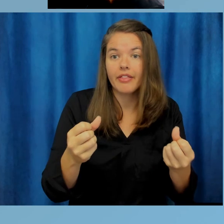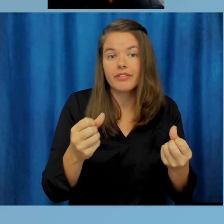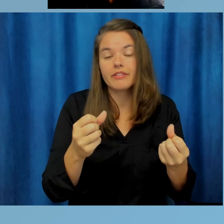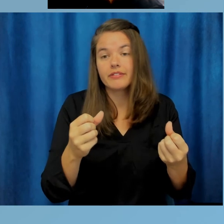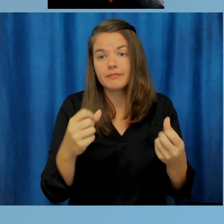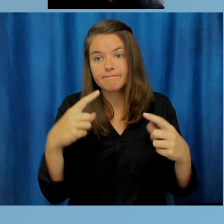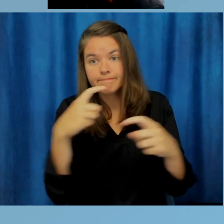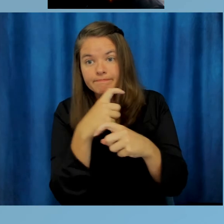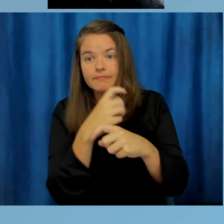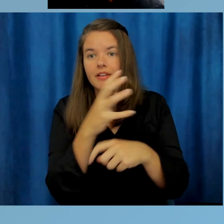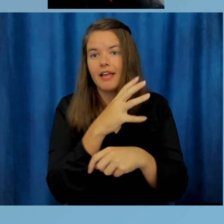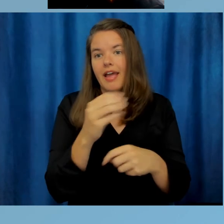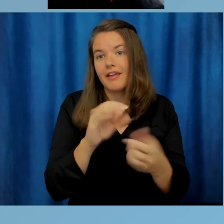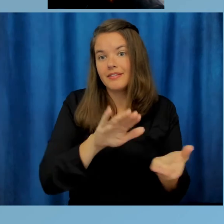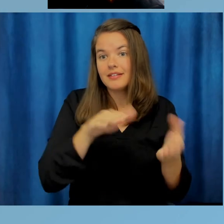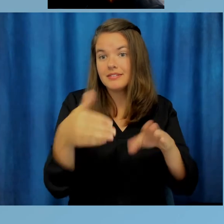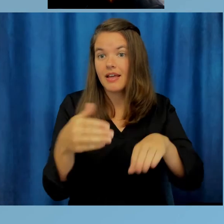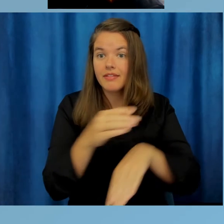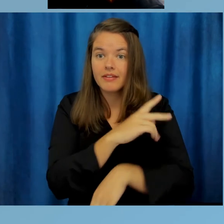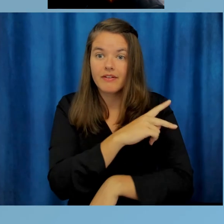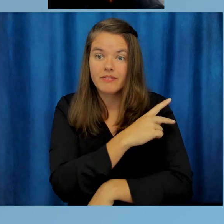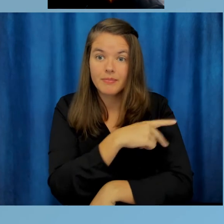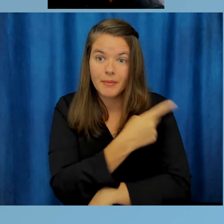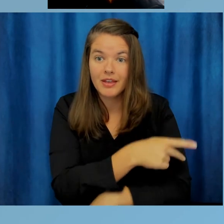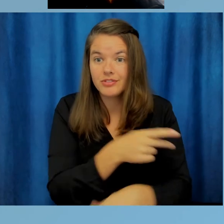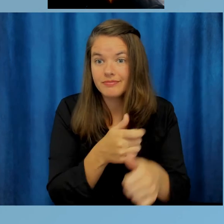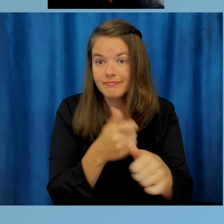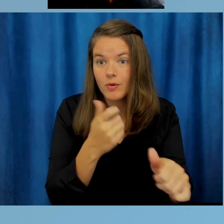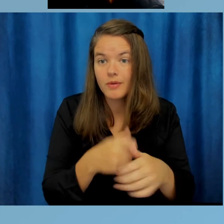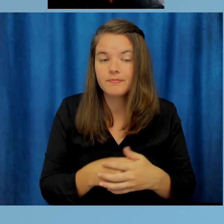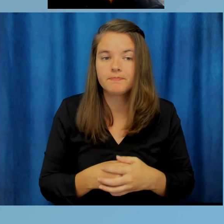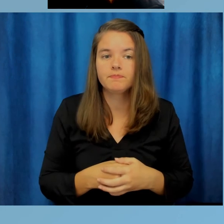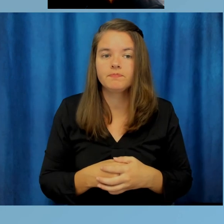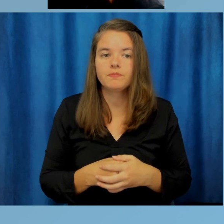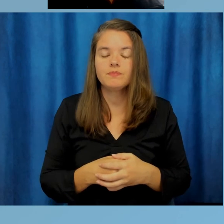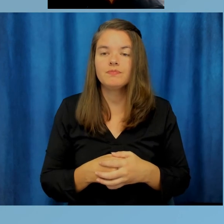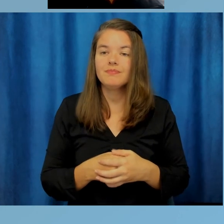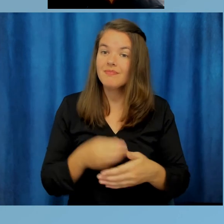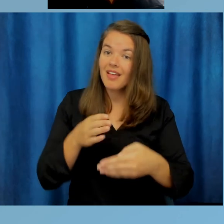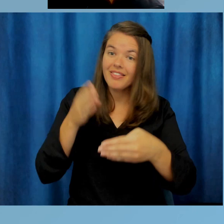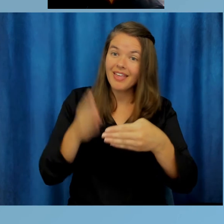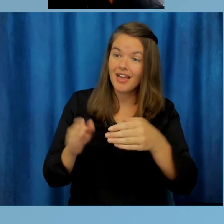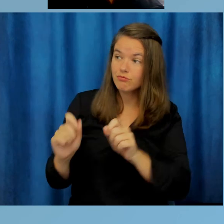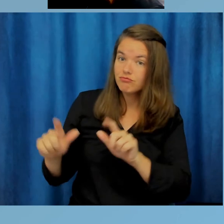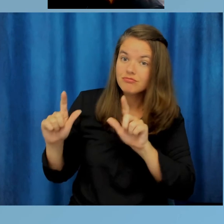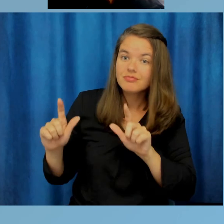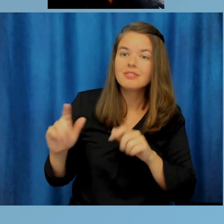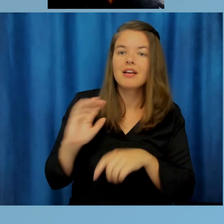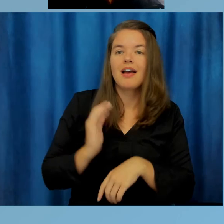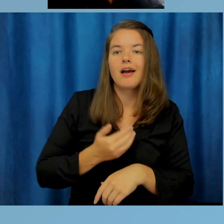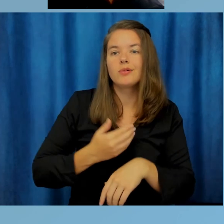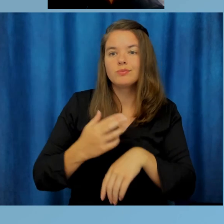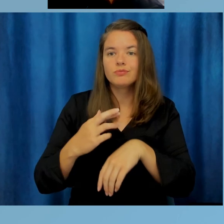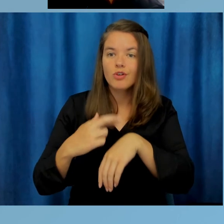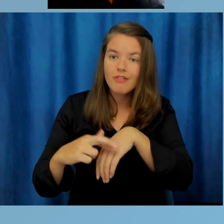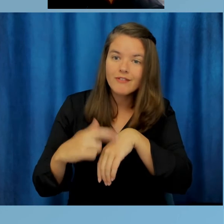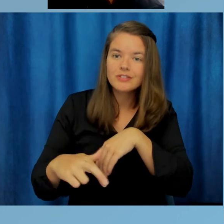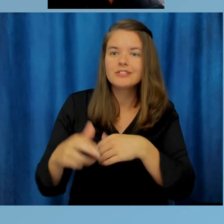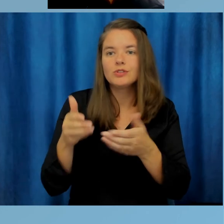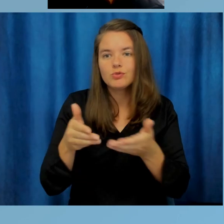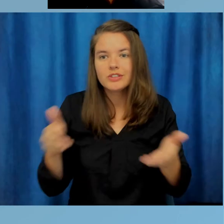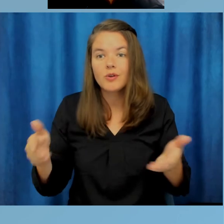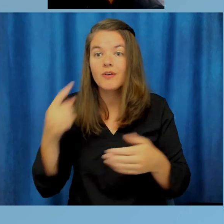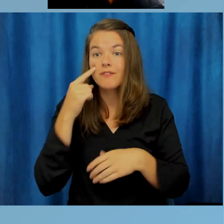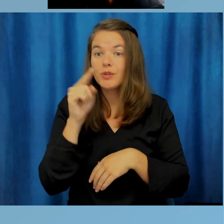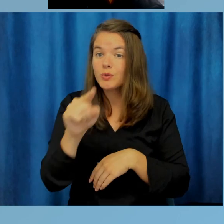and the death of a patient. So I also, at the end of the PowerPoint presentation, are references and resources that you can